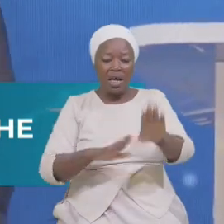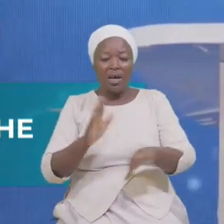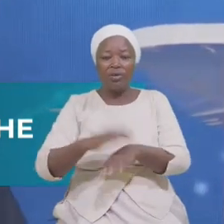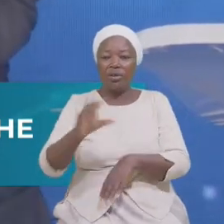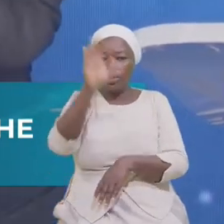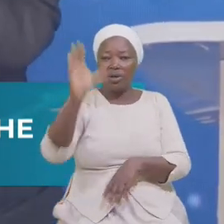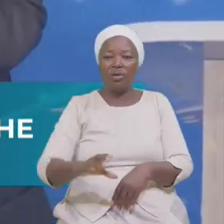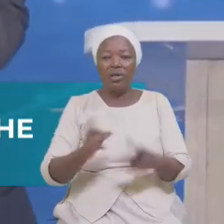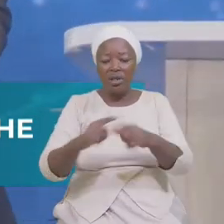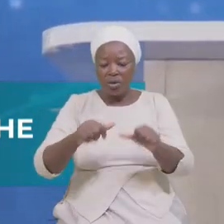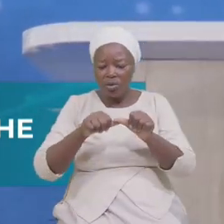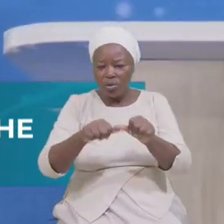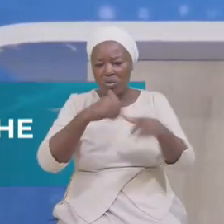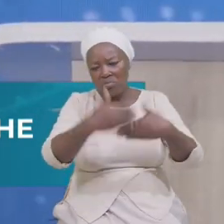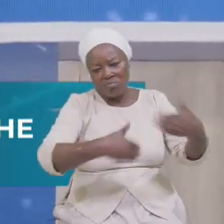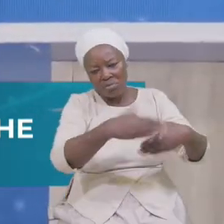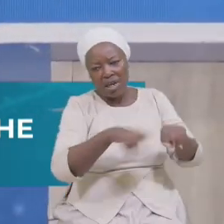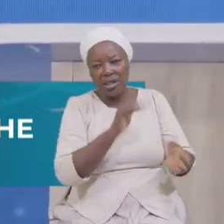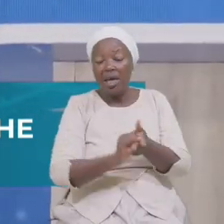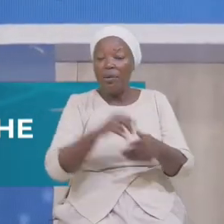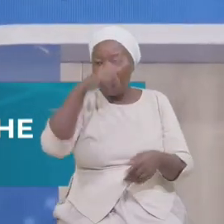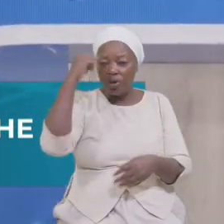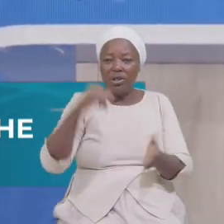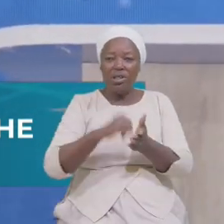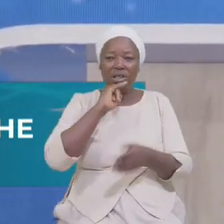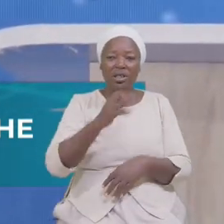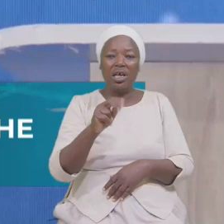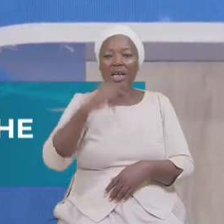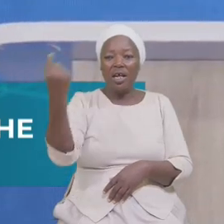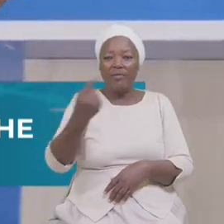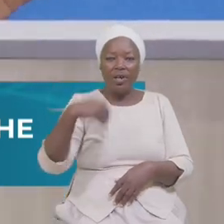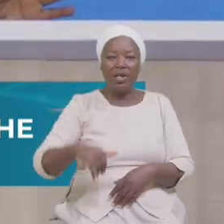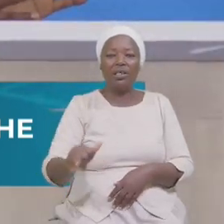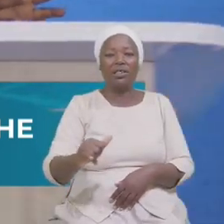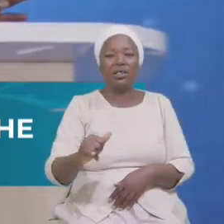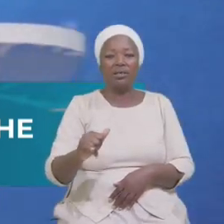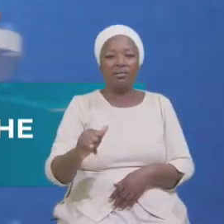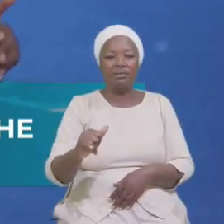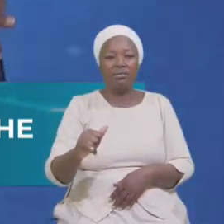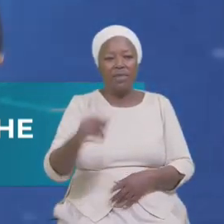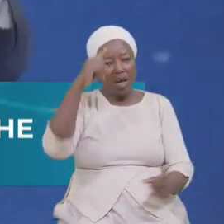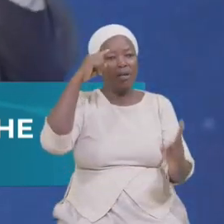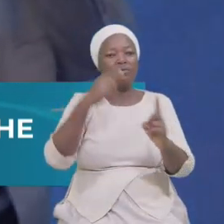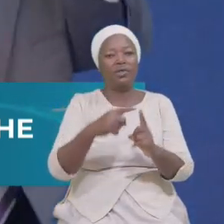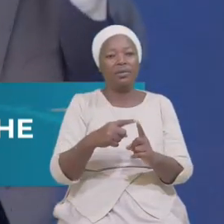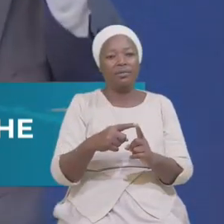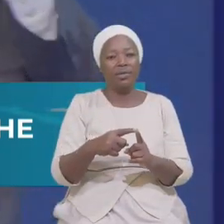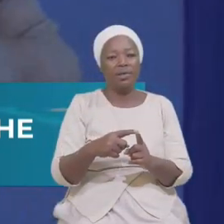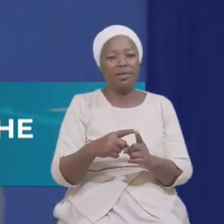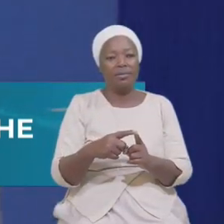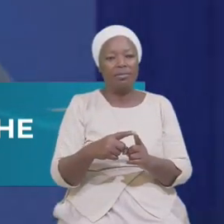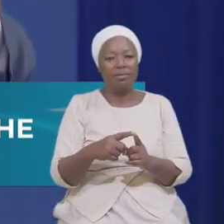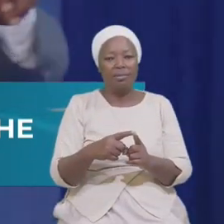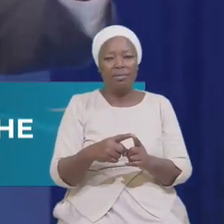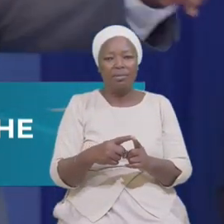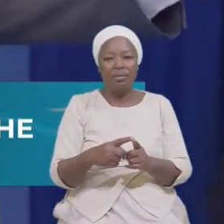on and on, because it is an everlasting covenant, an endless covenant, an eternal